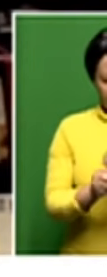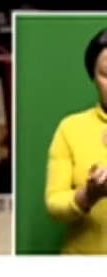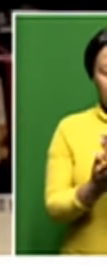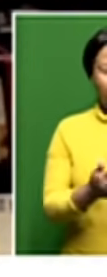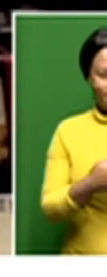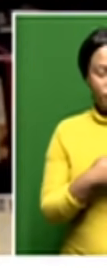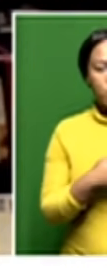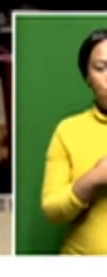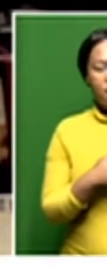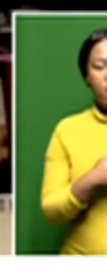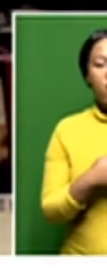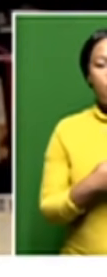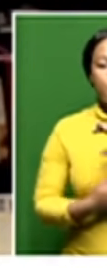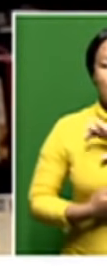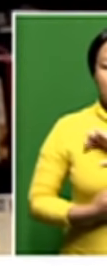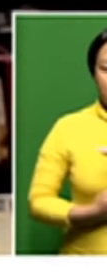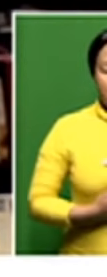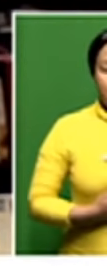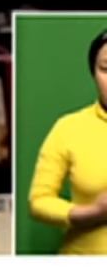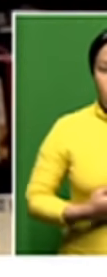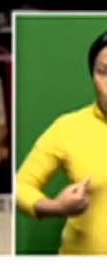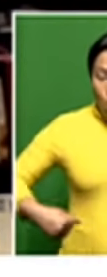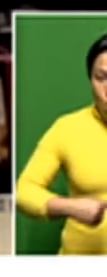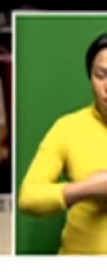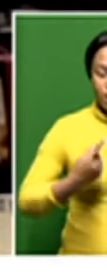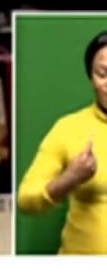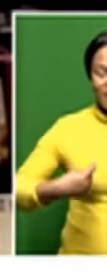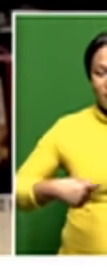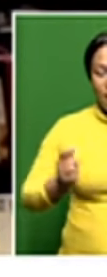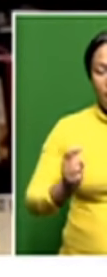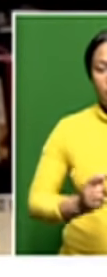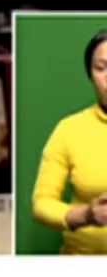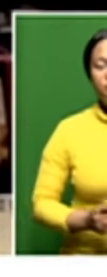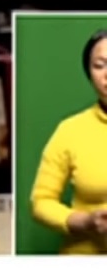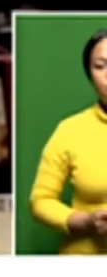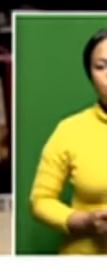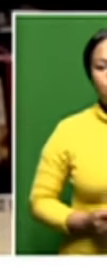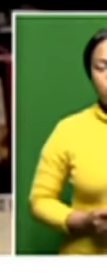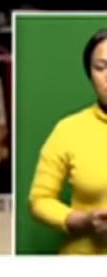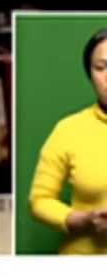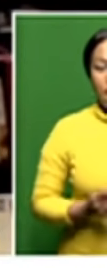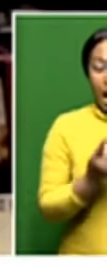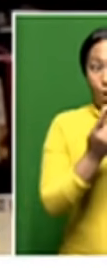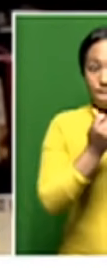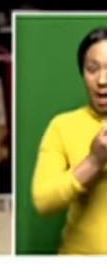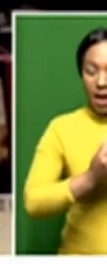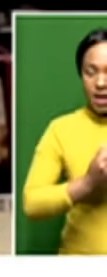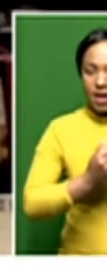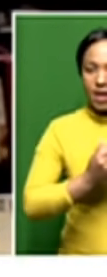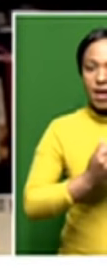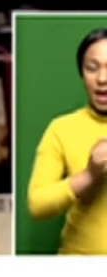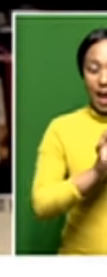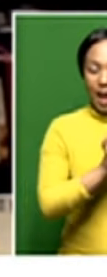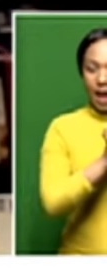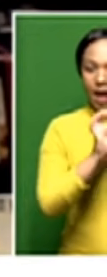the interests of the consumers. Leanne, because I said we sell food and our fortunes are so inextricably